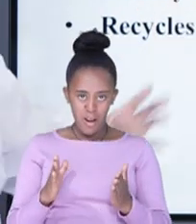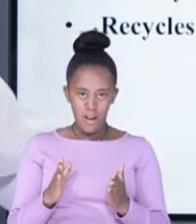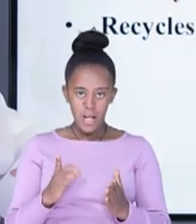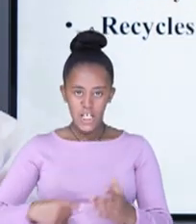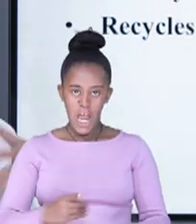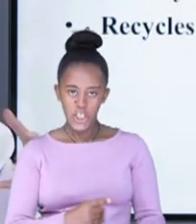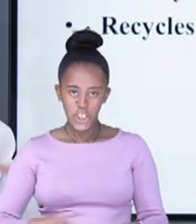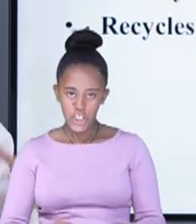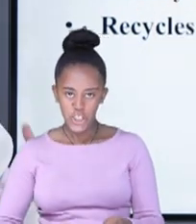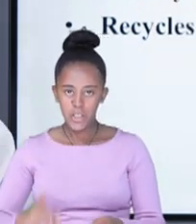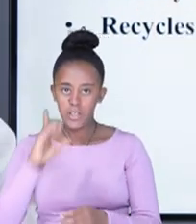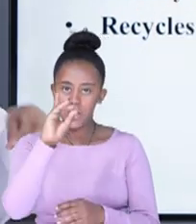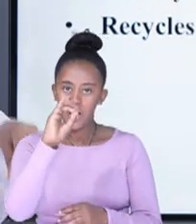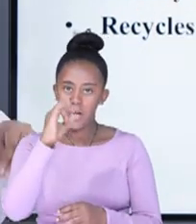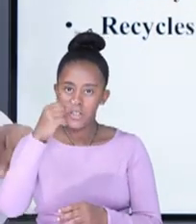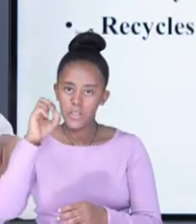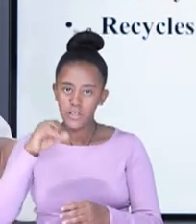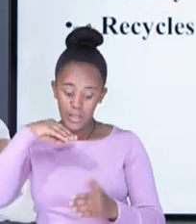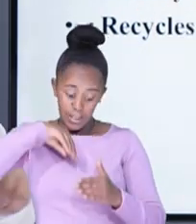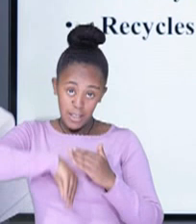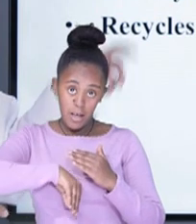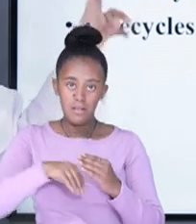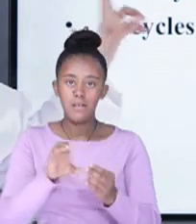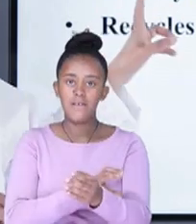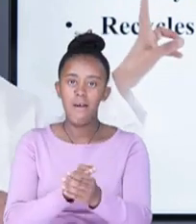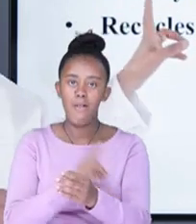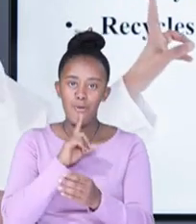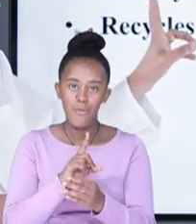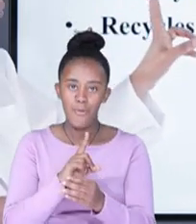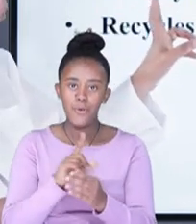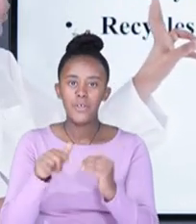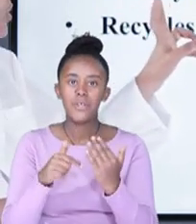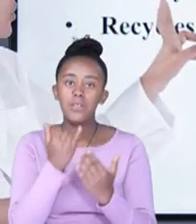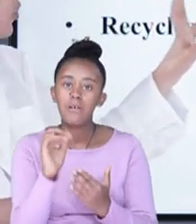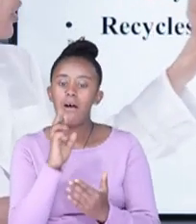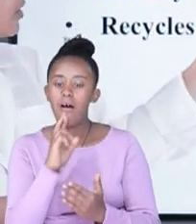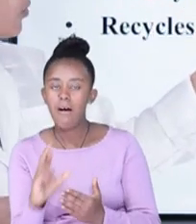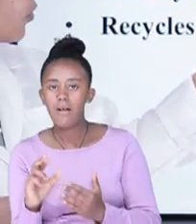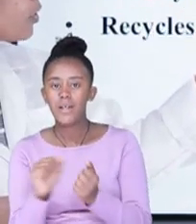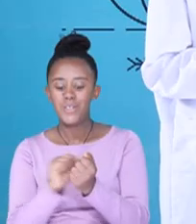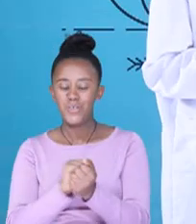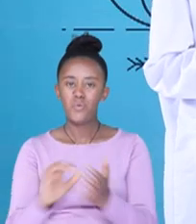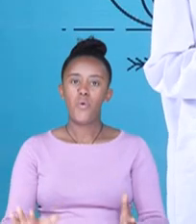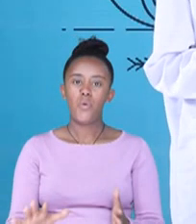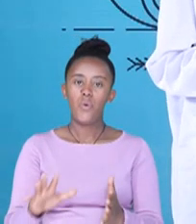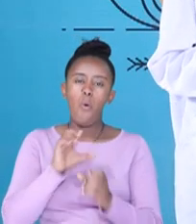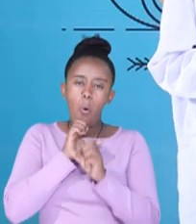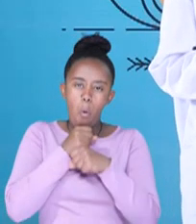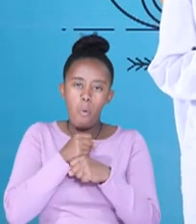which means digestion that takes place inside the cell, and they are used for destroying old